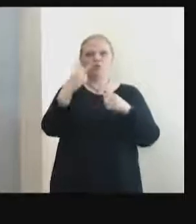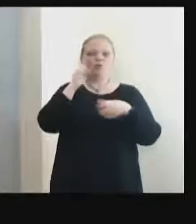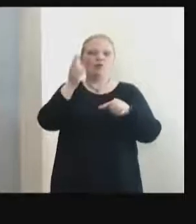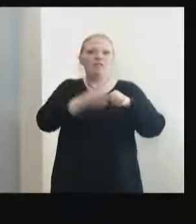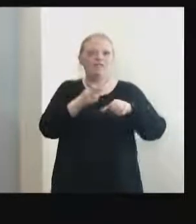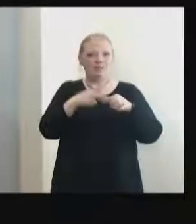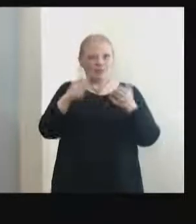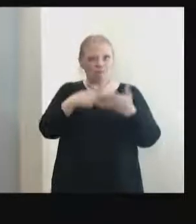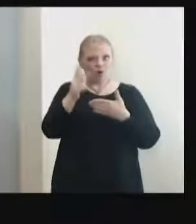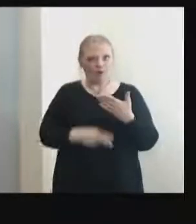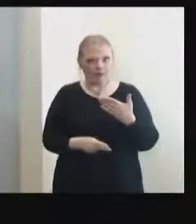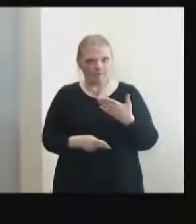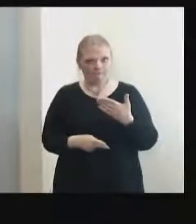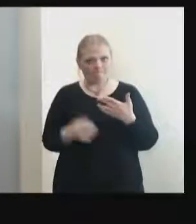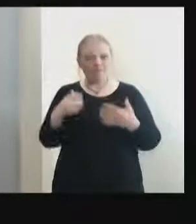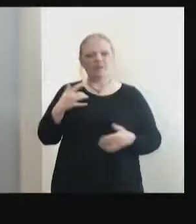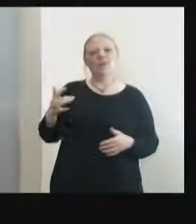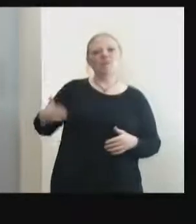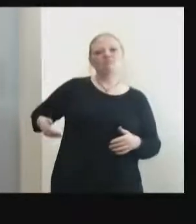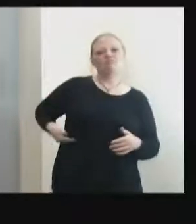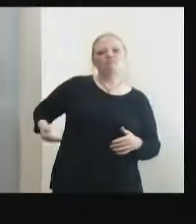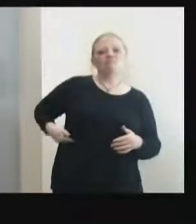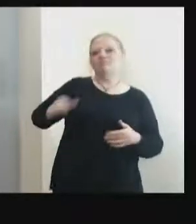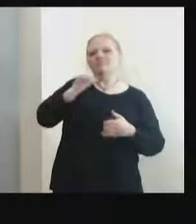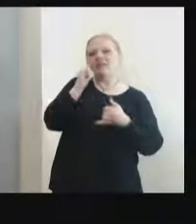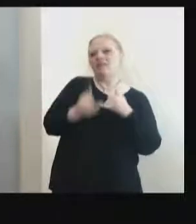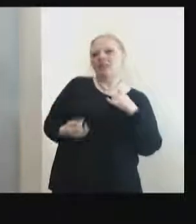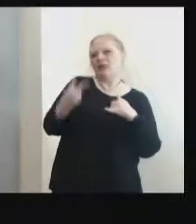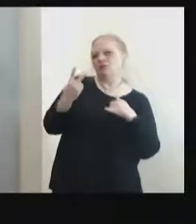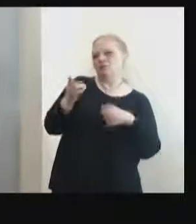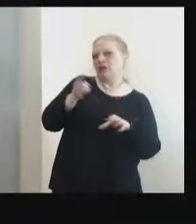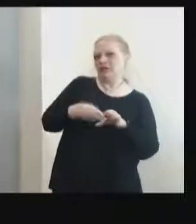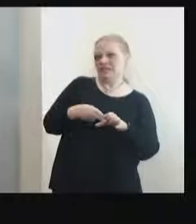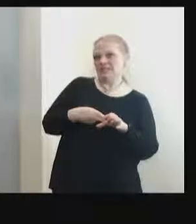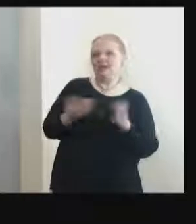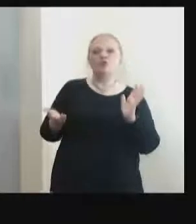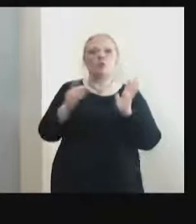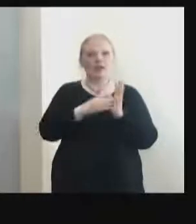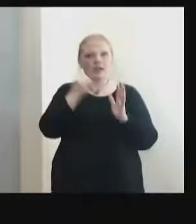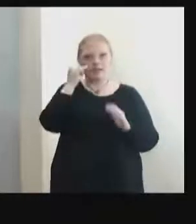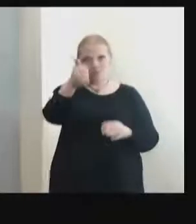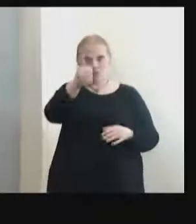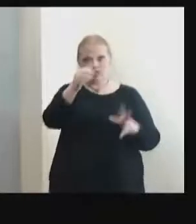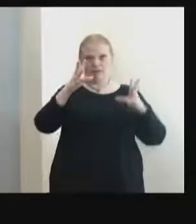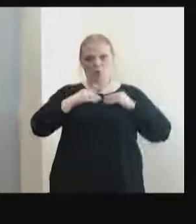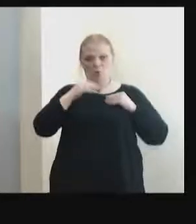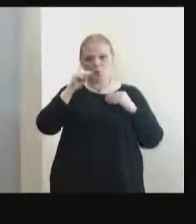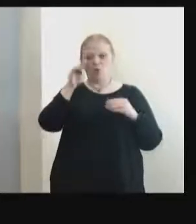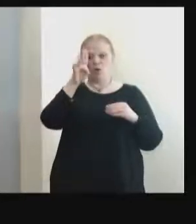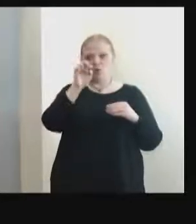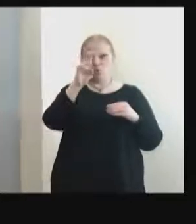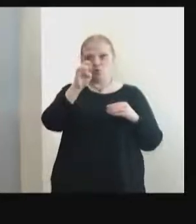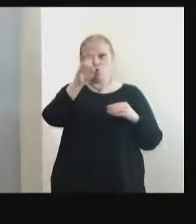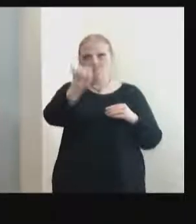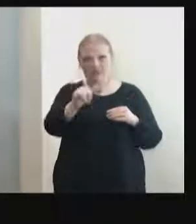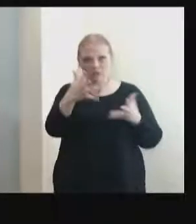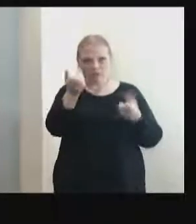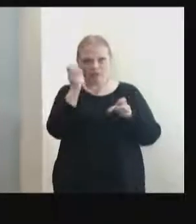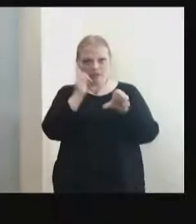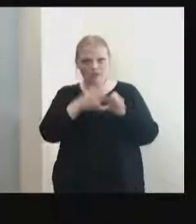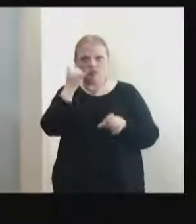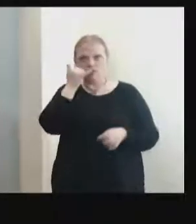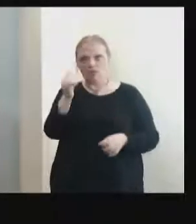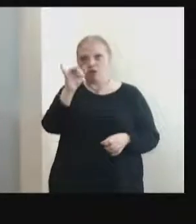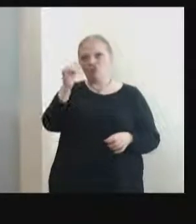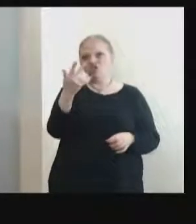in this program. I have a feeling they won't be the last. Once again, if you're a microbrewer, one of our local breweries, and you want to participate, call